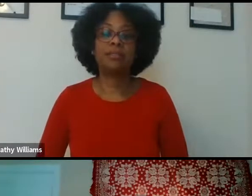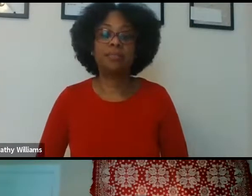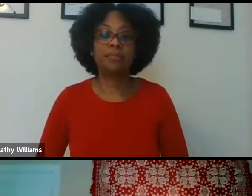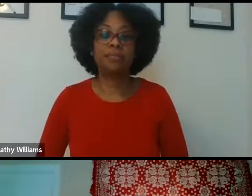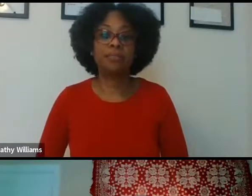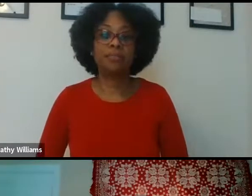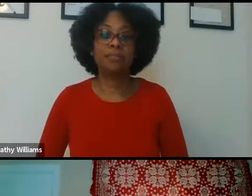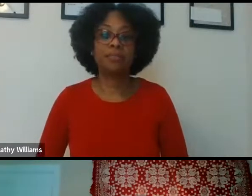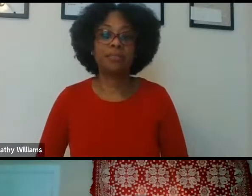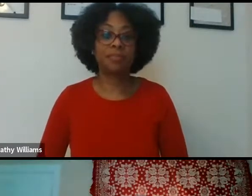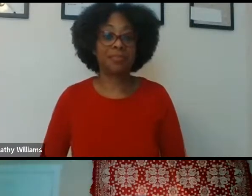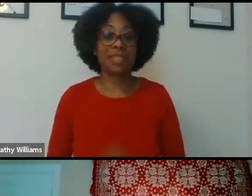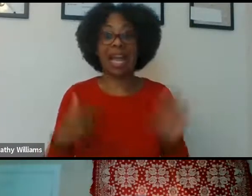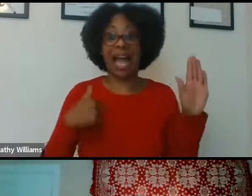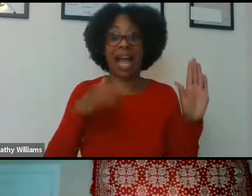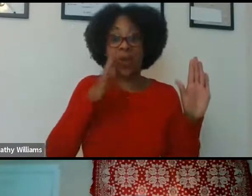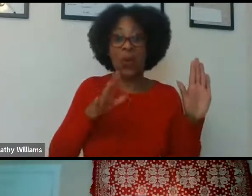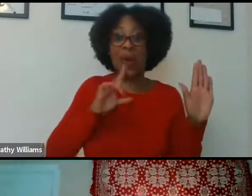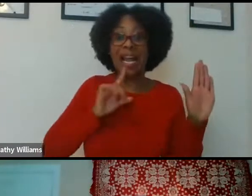I'll take that one.